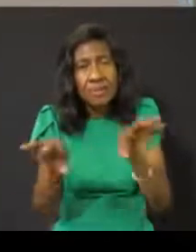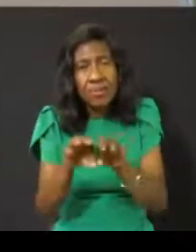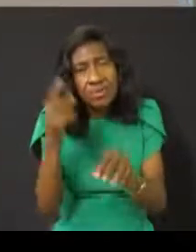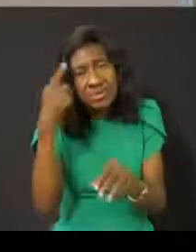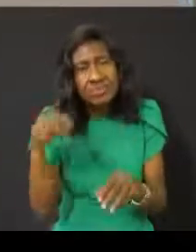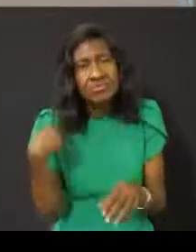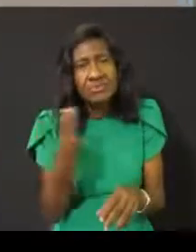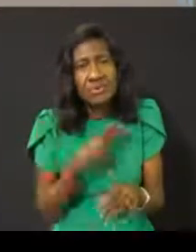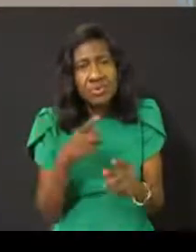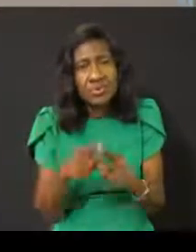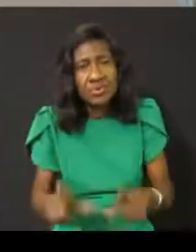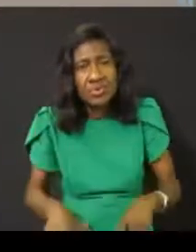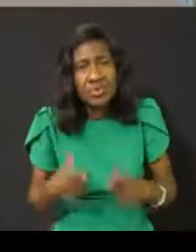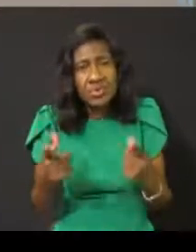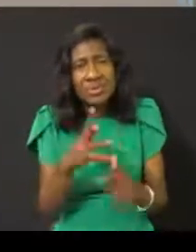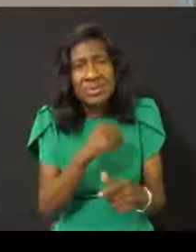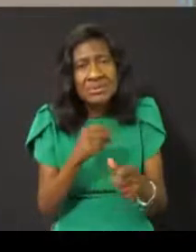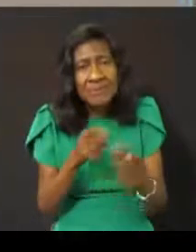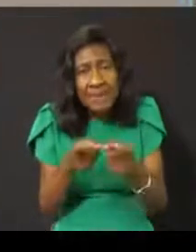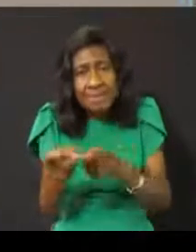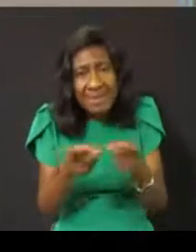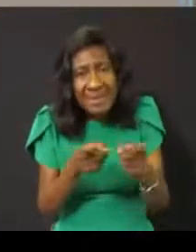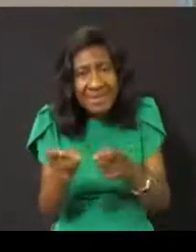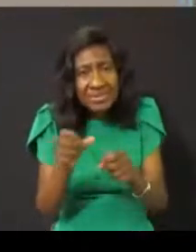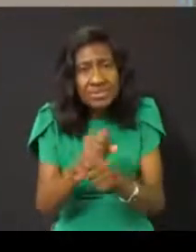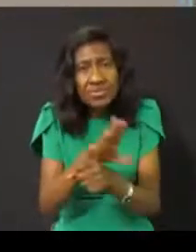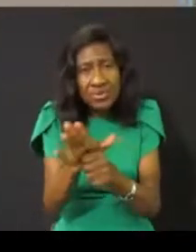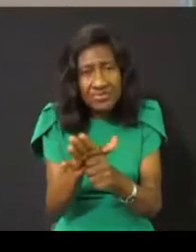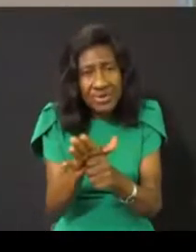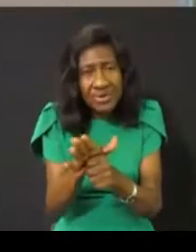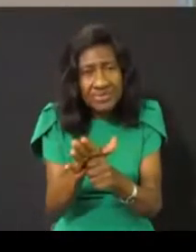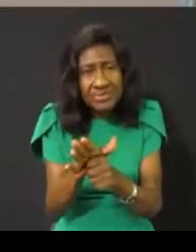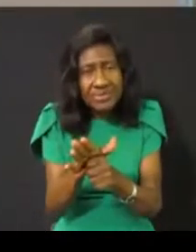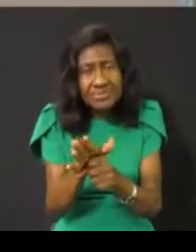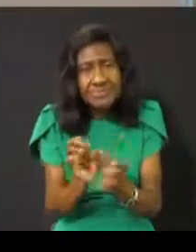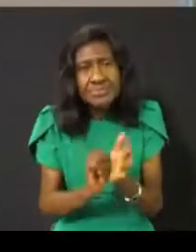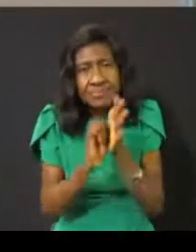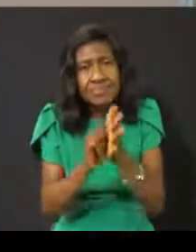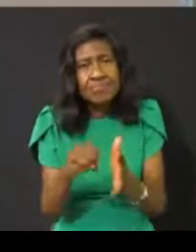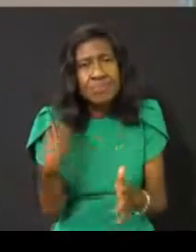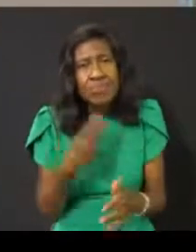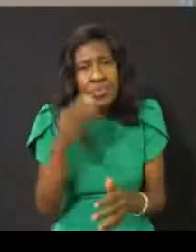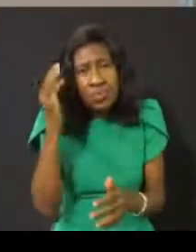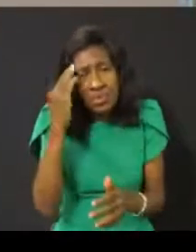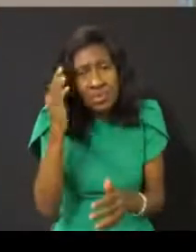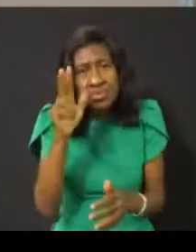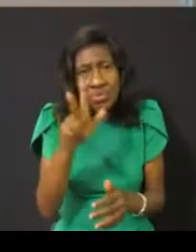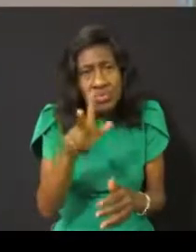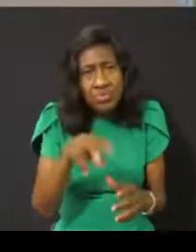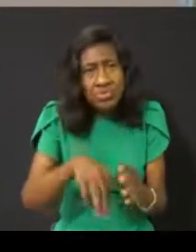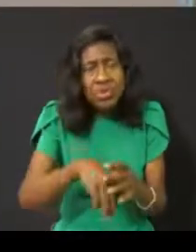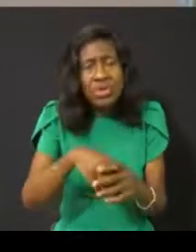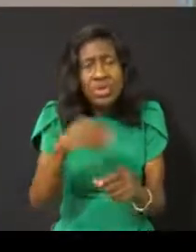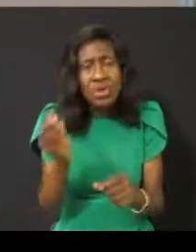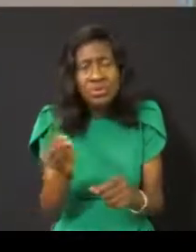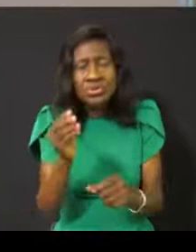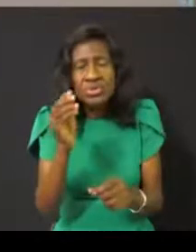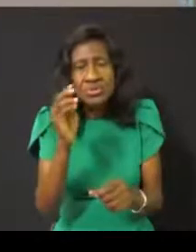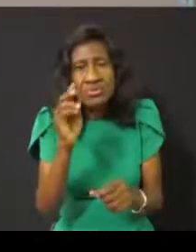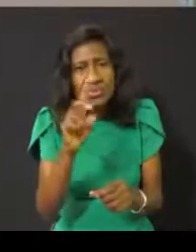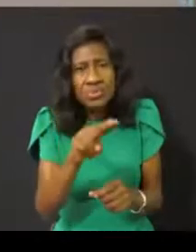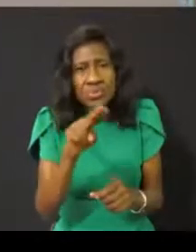and manage COVID-19. For example, we know that 3 out of 220 individuals who were